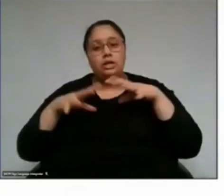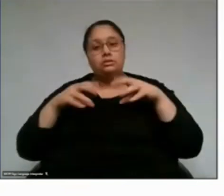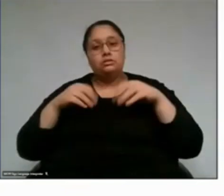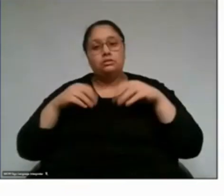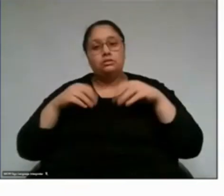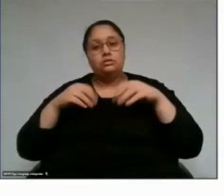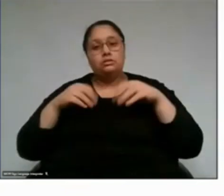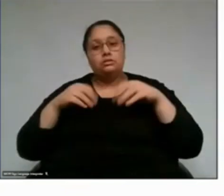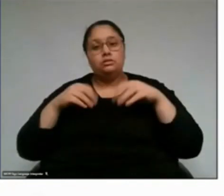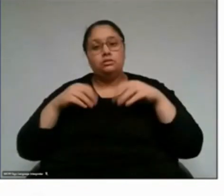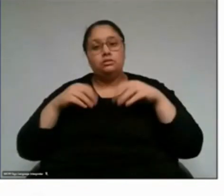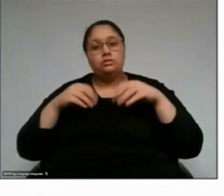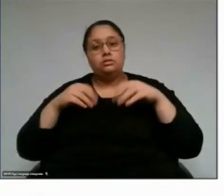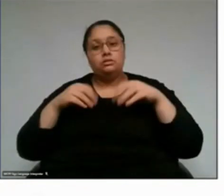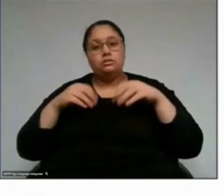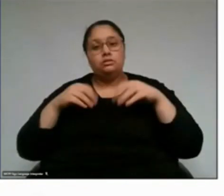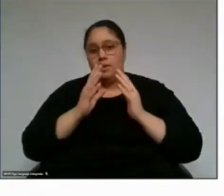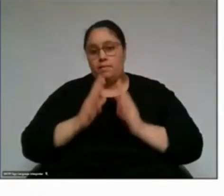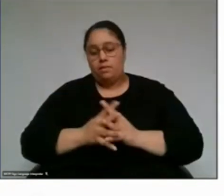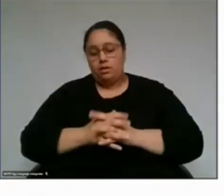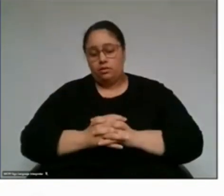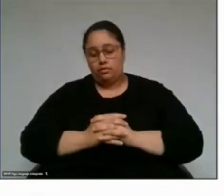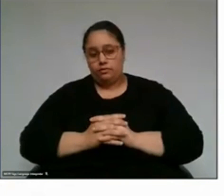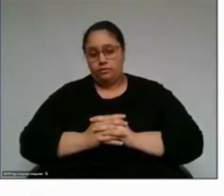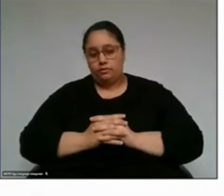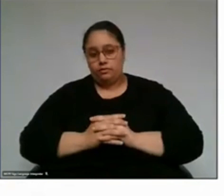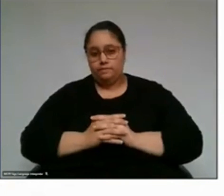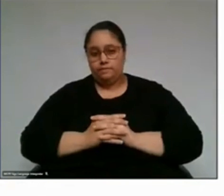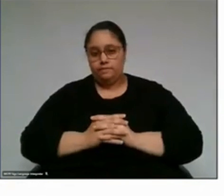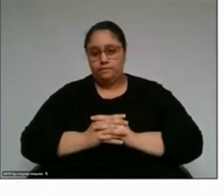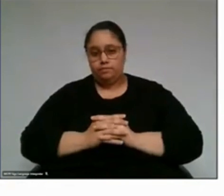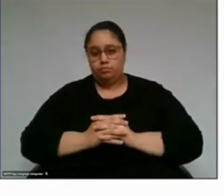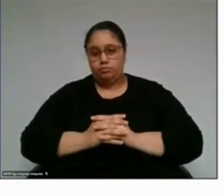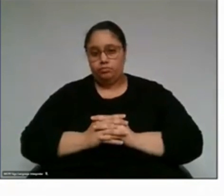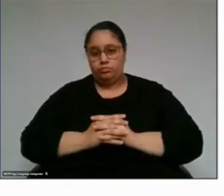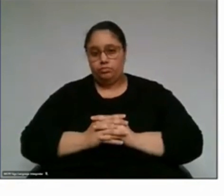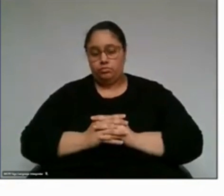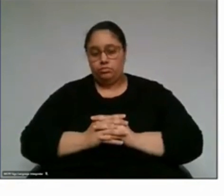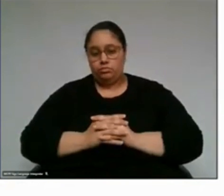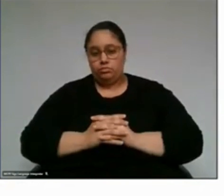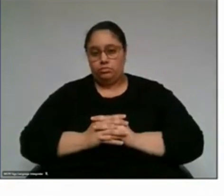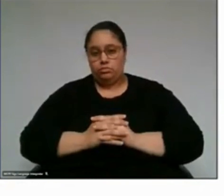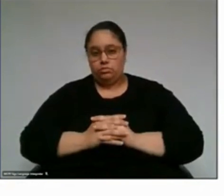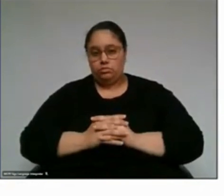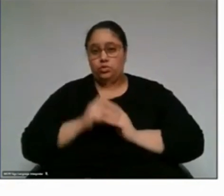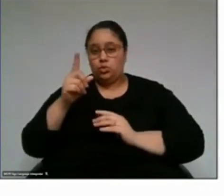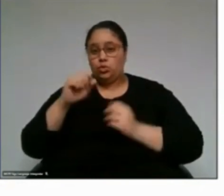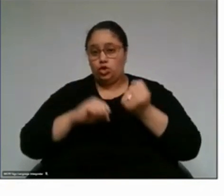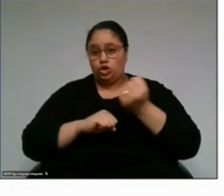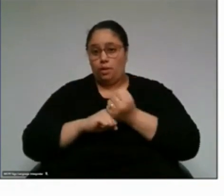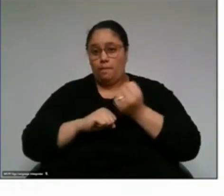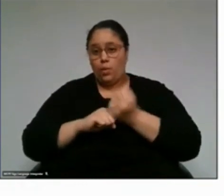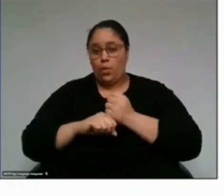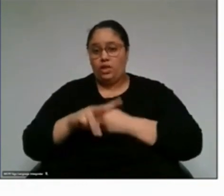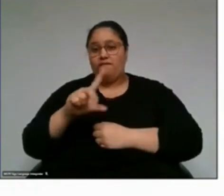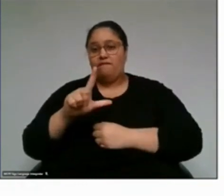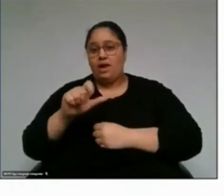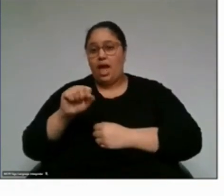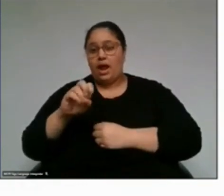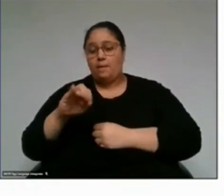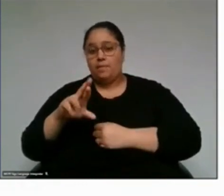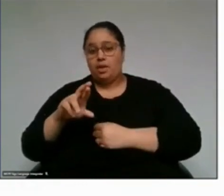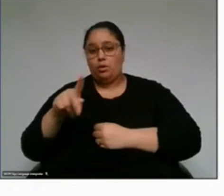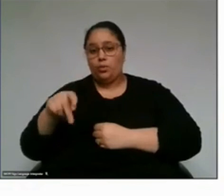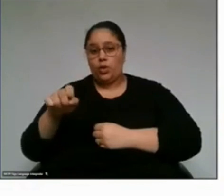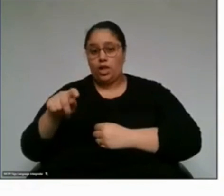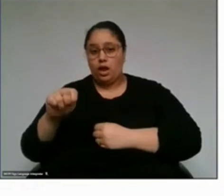member a question. Does he support Vladimir Putin, yes or no? And given the fact that he was posing